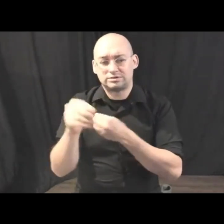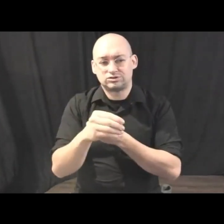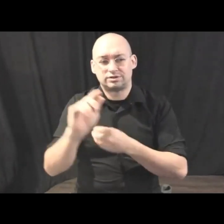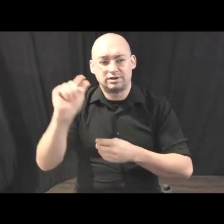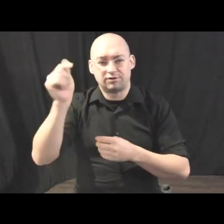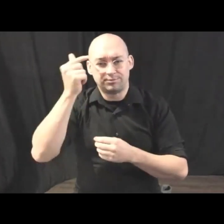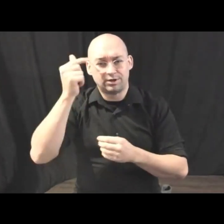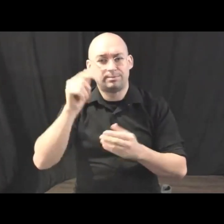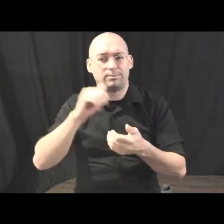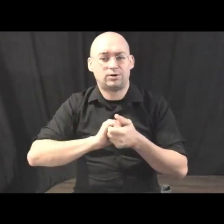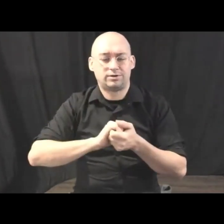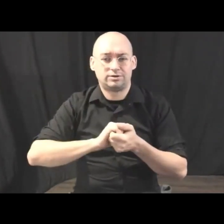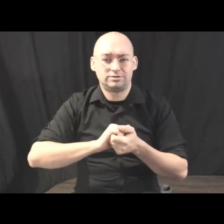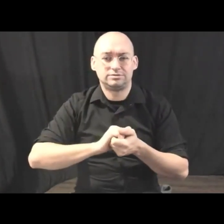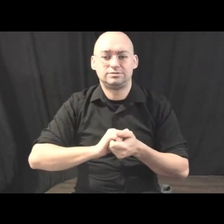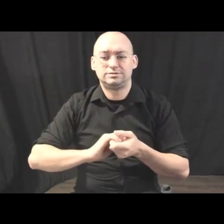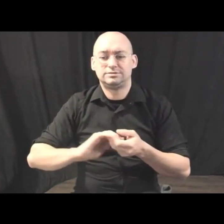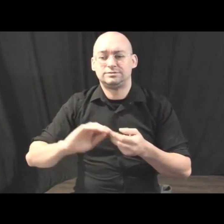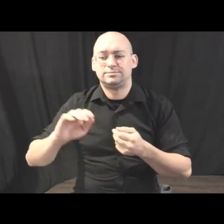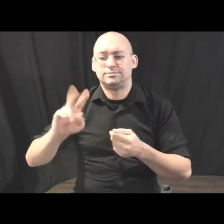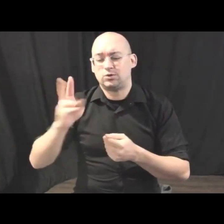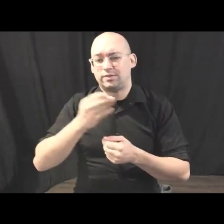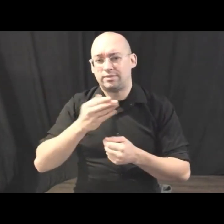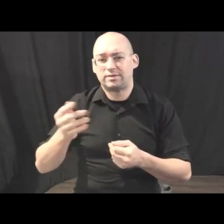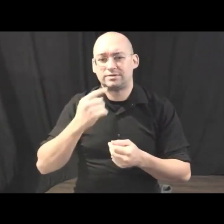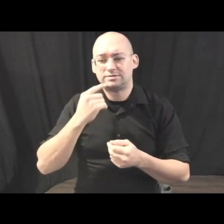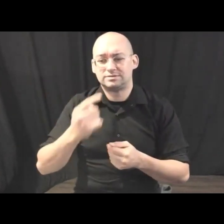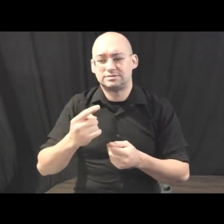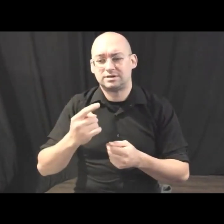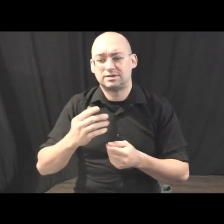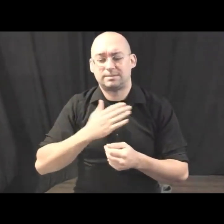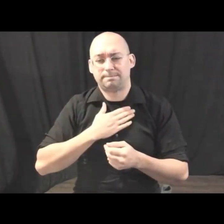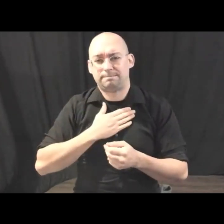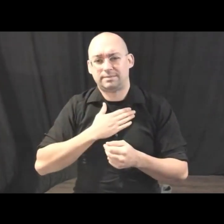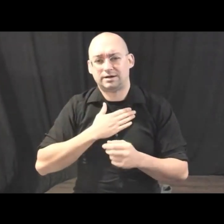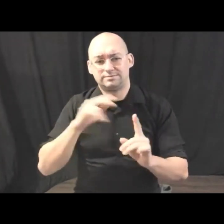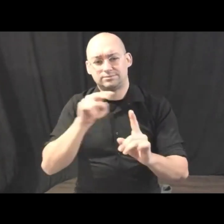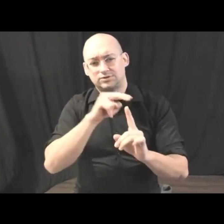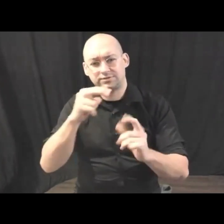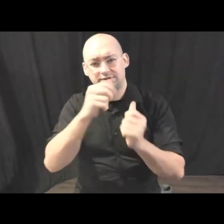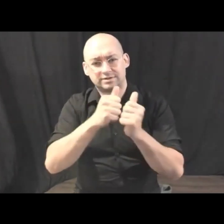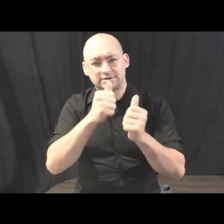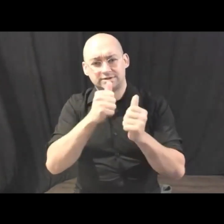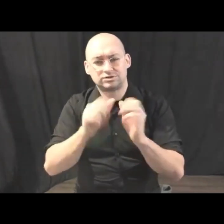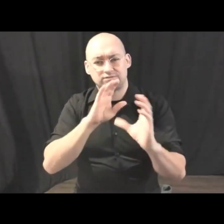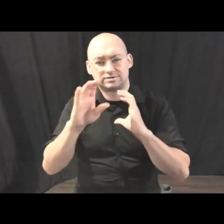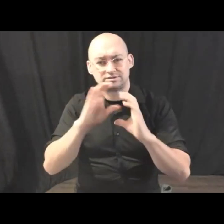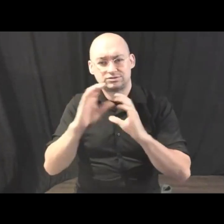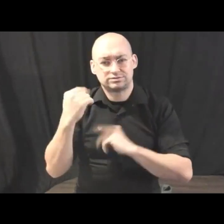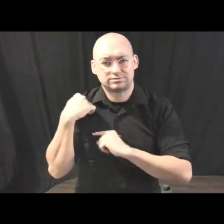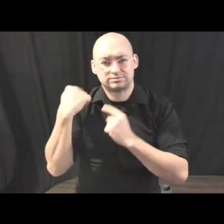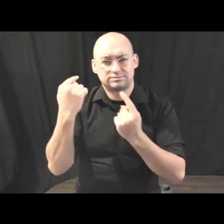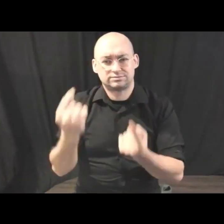partners. And 2 things I will say that were my kind of objectives in every conversation I've had to date, and that